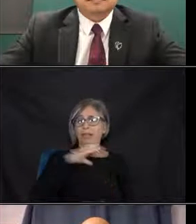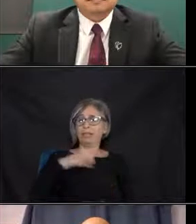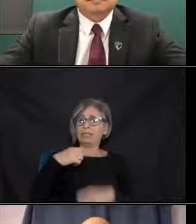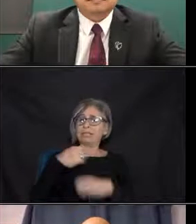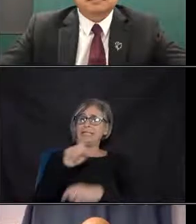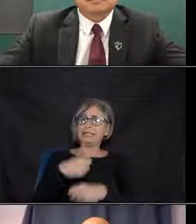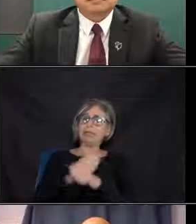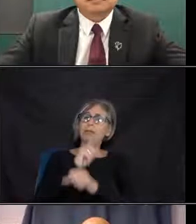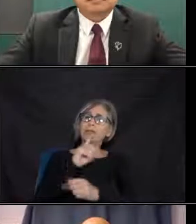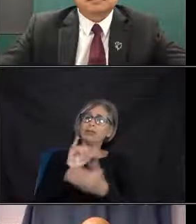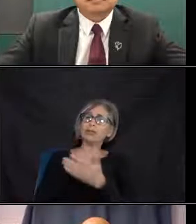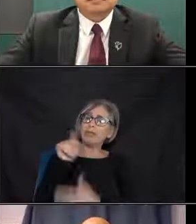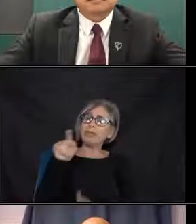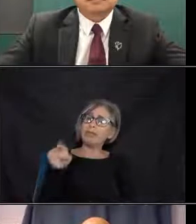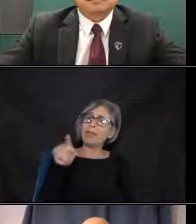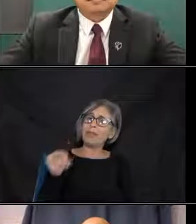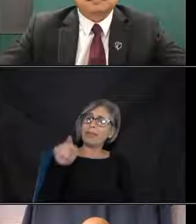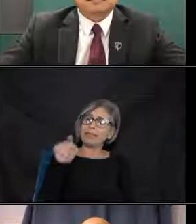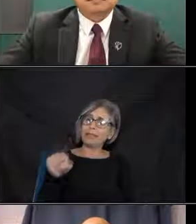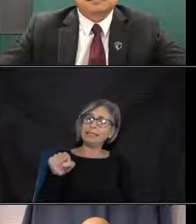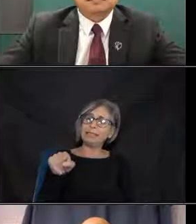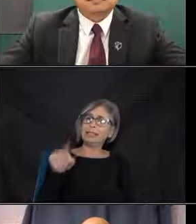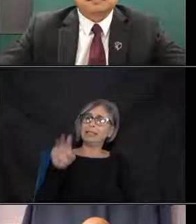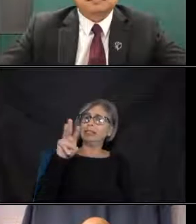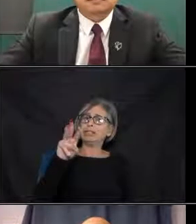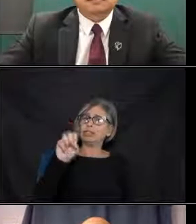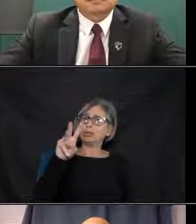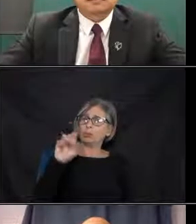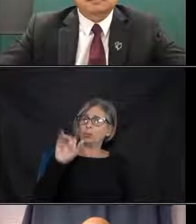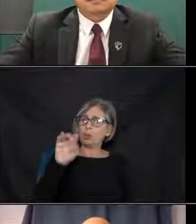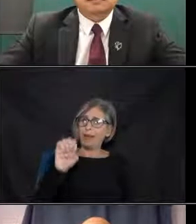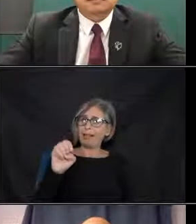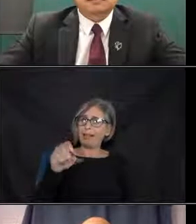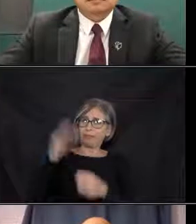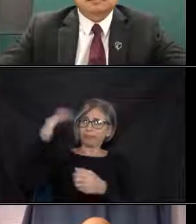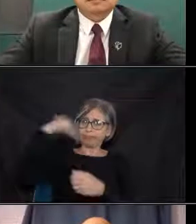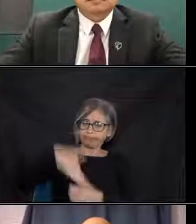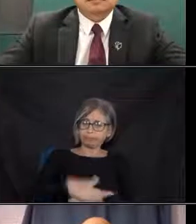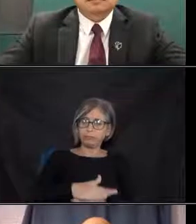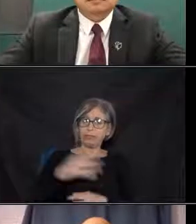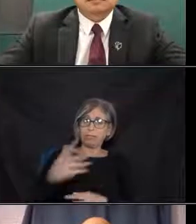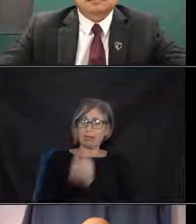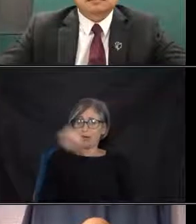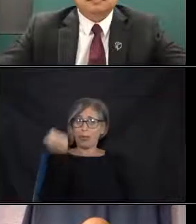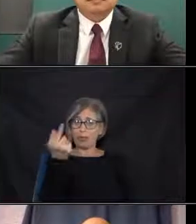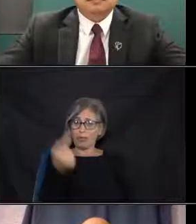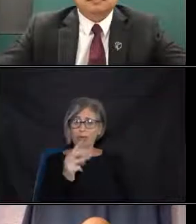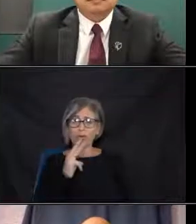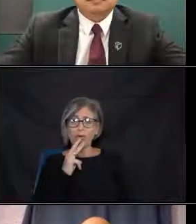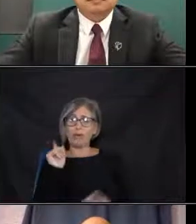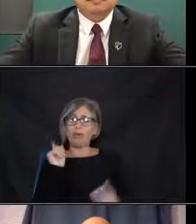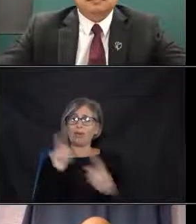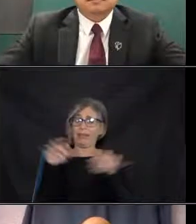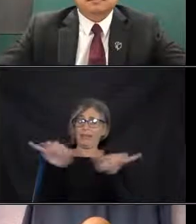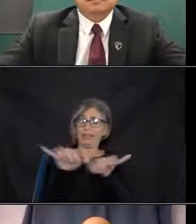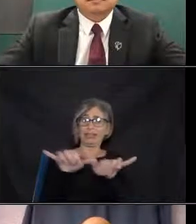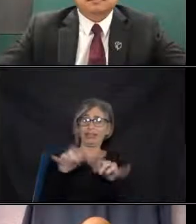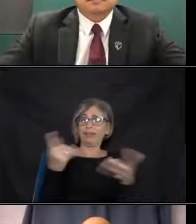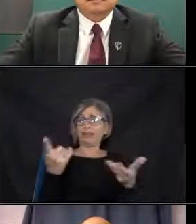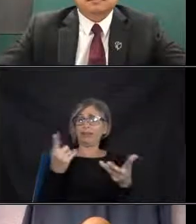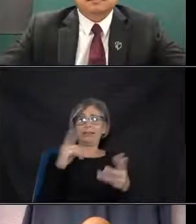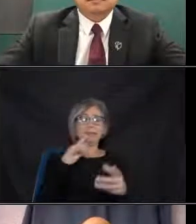sure that this is a swale area where water is being held. Until I can get engineering that this is not going to be